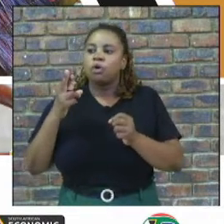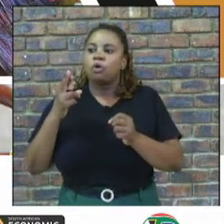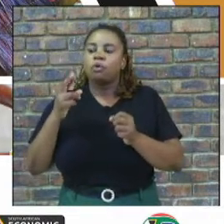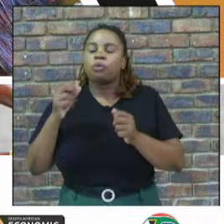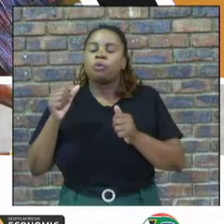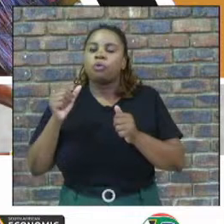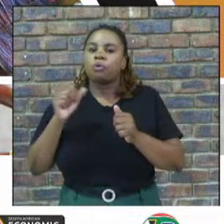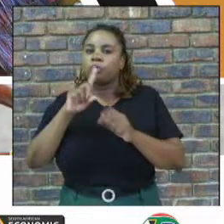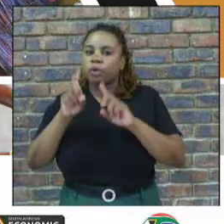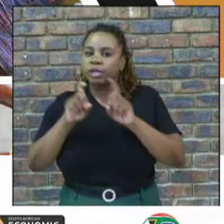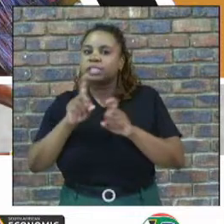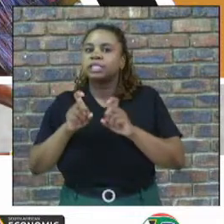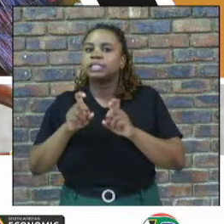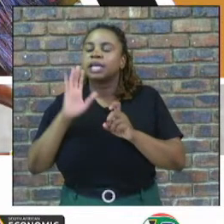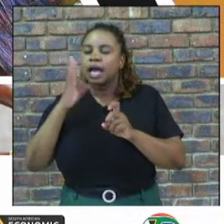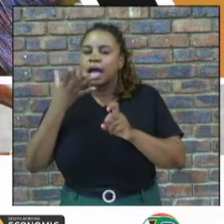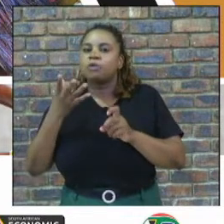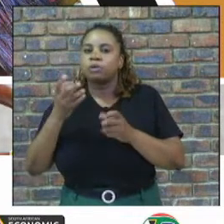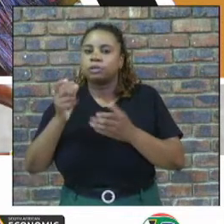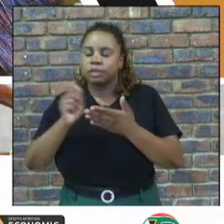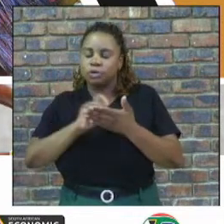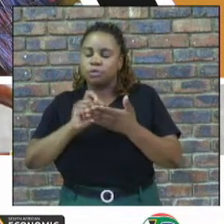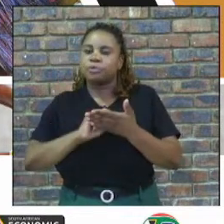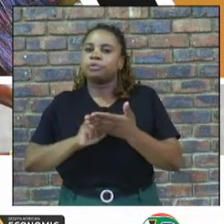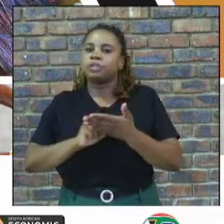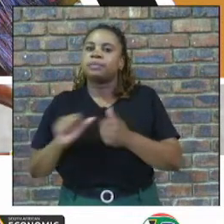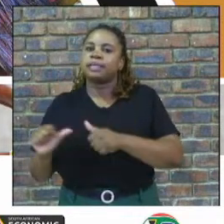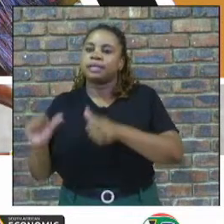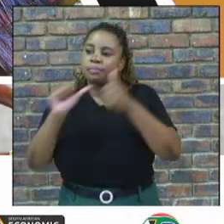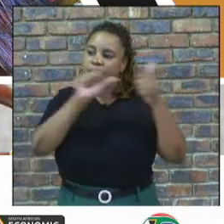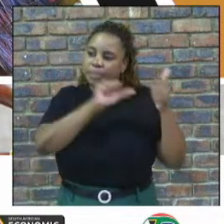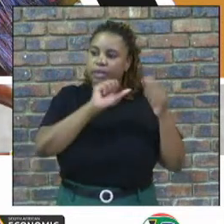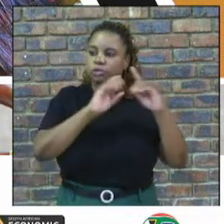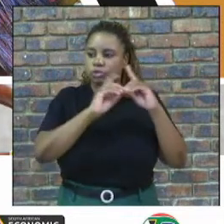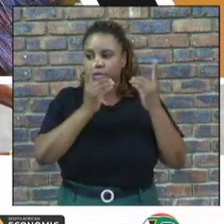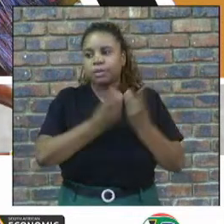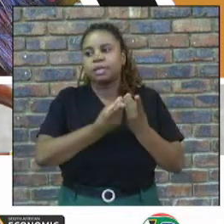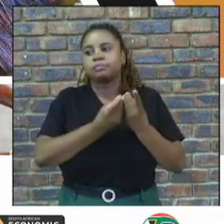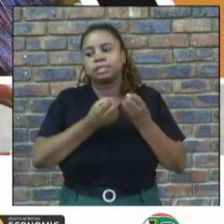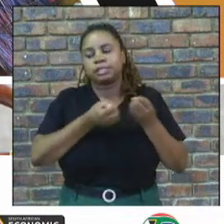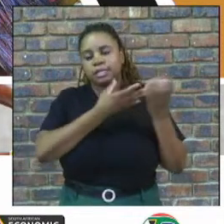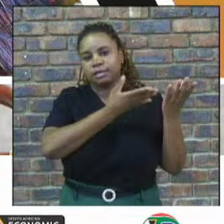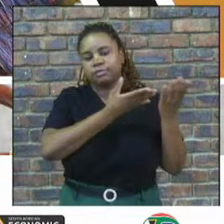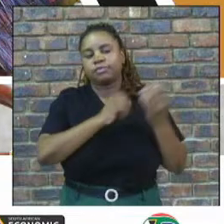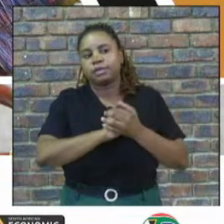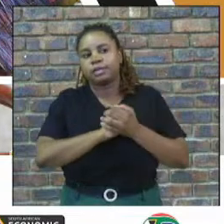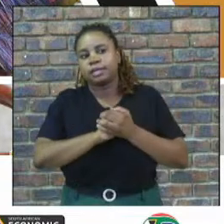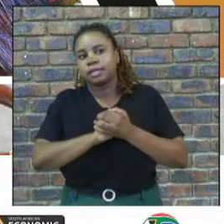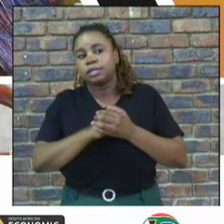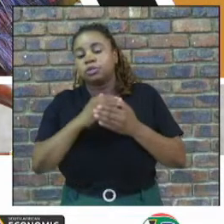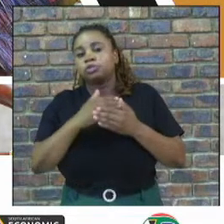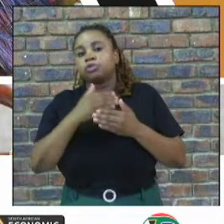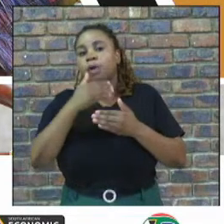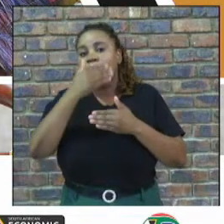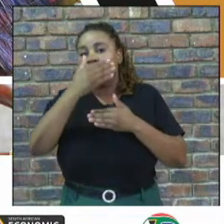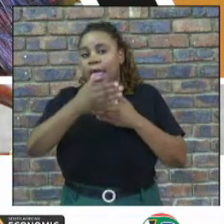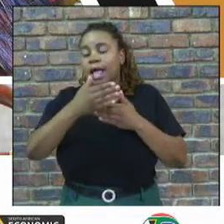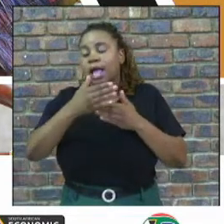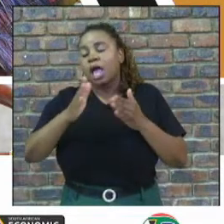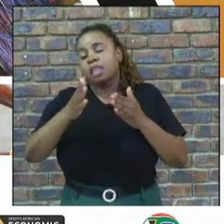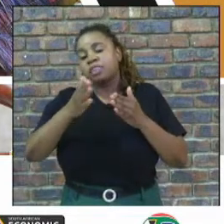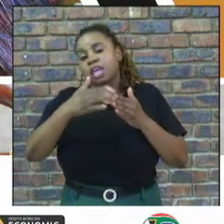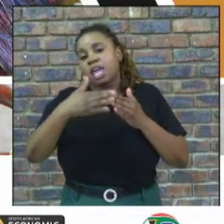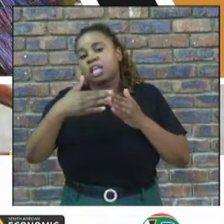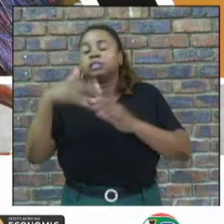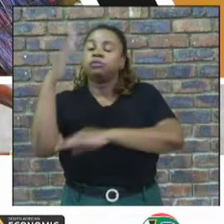the department, where we are going to prepare the responses. At the end of the presentation, I will leave my email address and that of